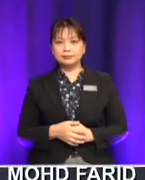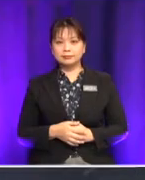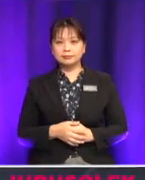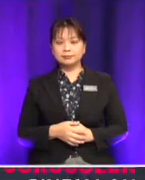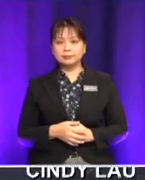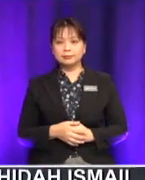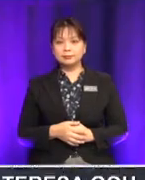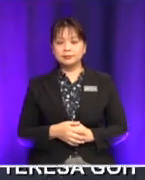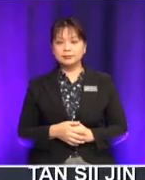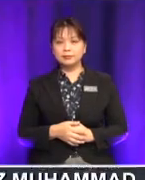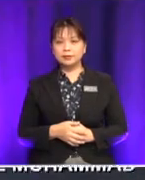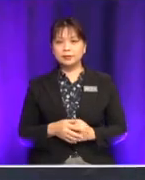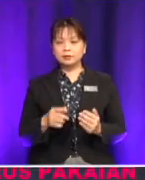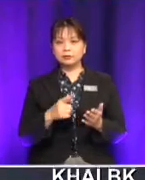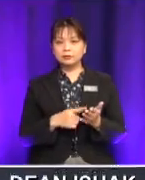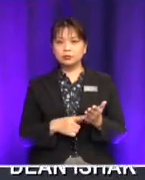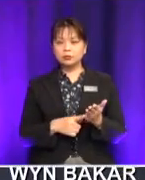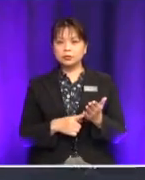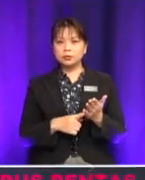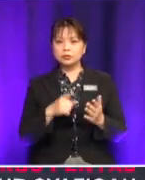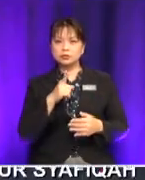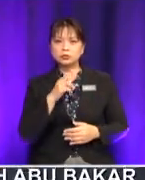What should I do after flood?